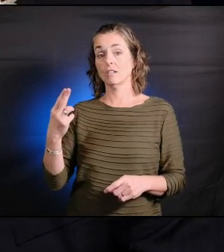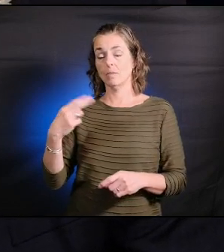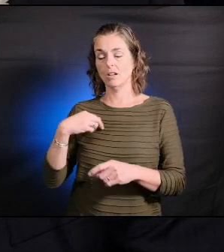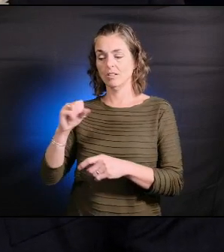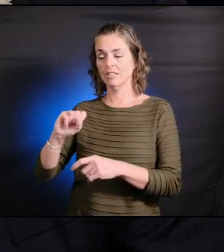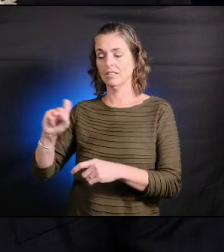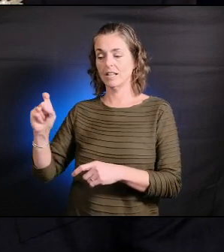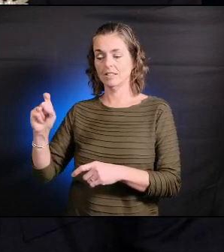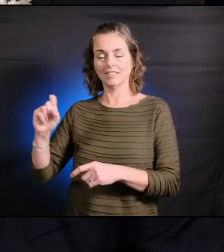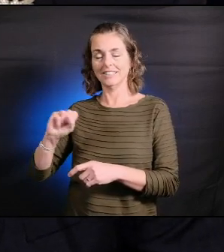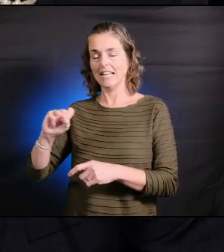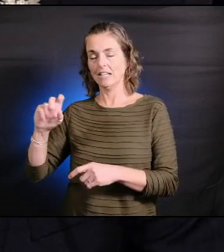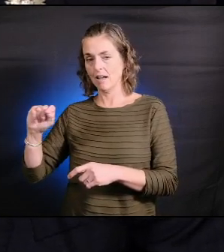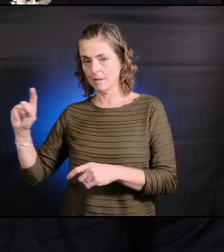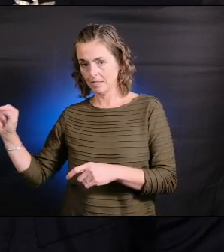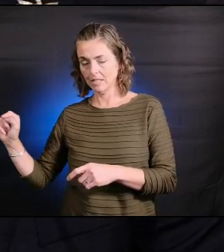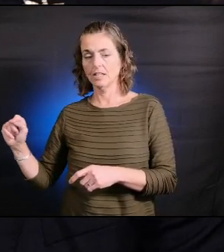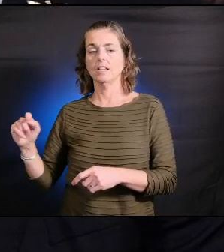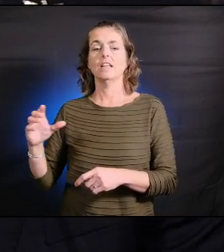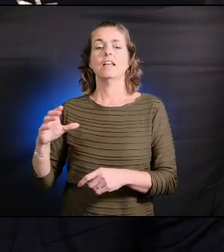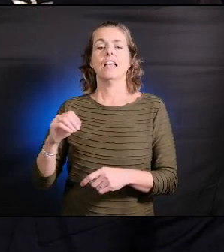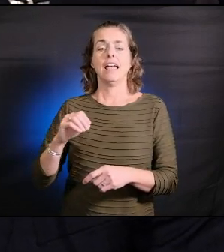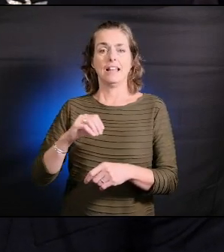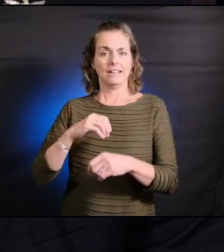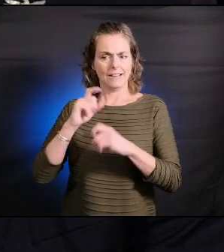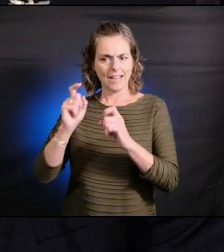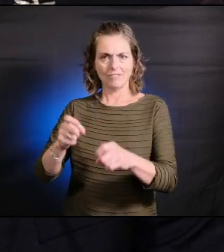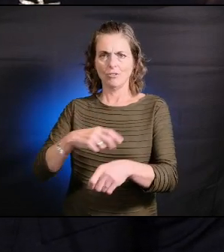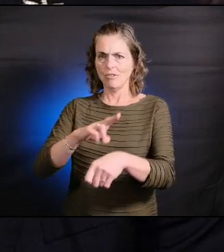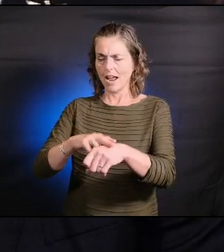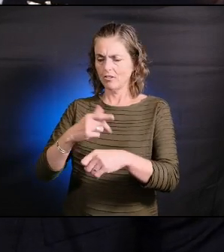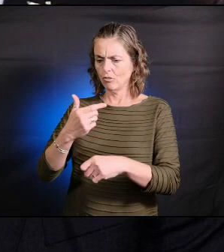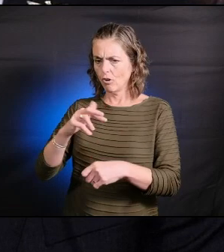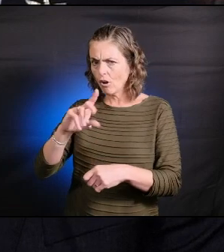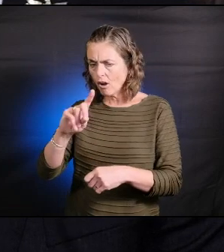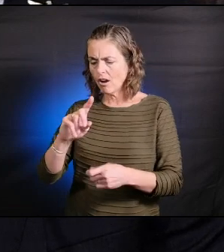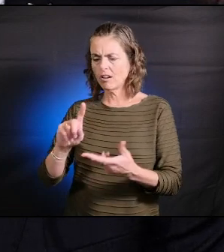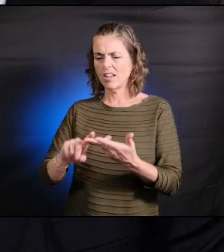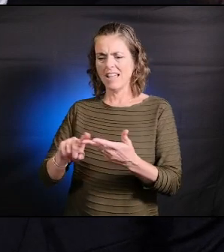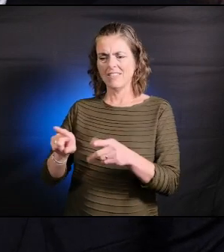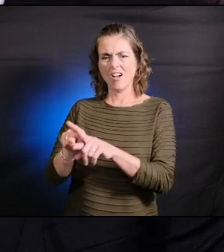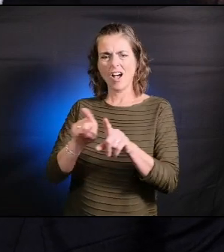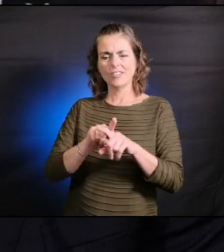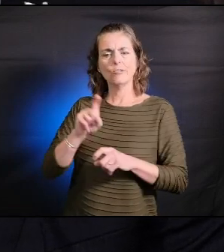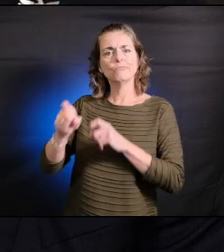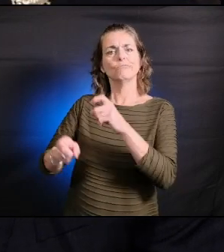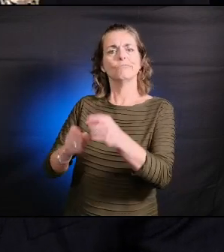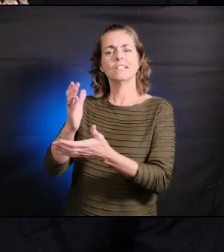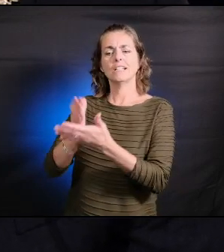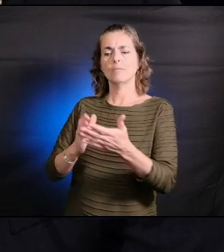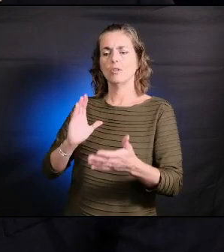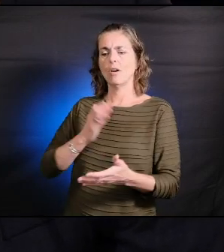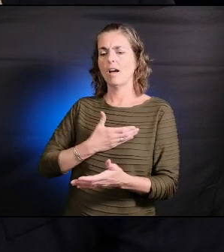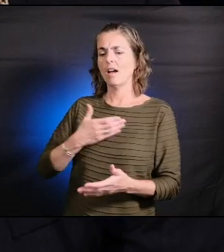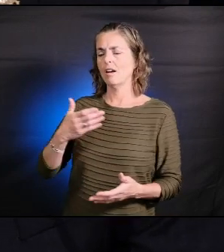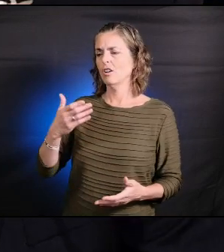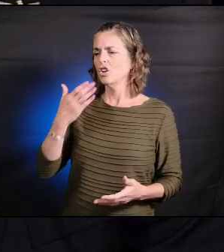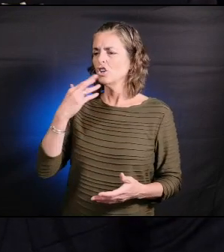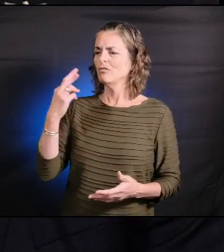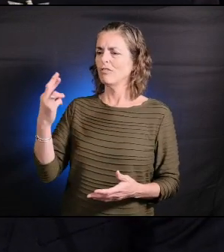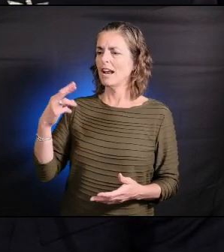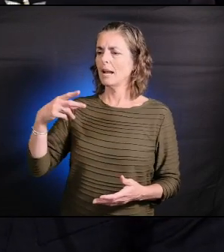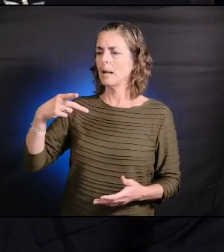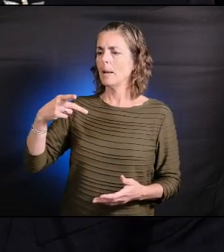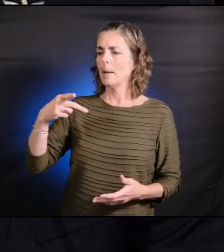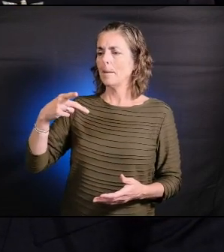Human Services, National Guard, and they even went as far as donating some over there to our good friend Premier Foy in the